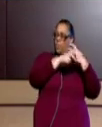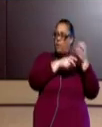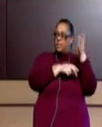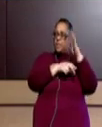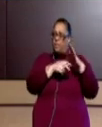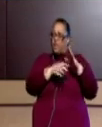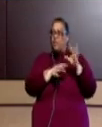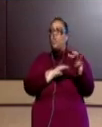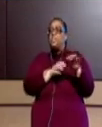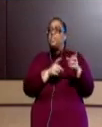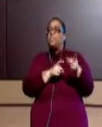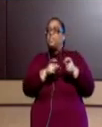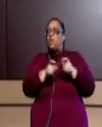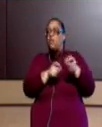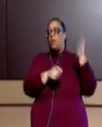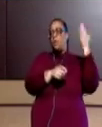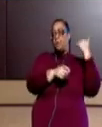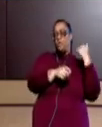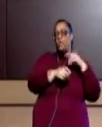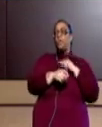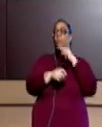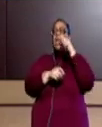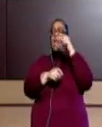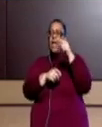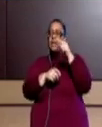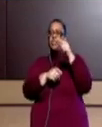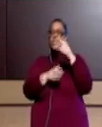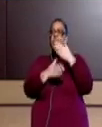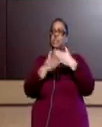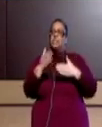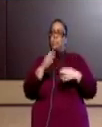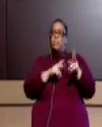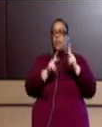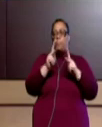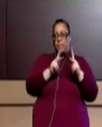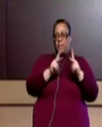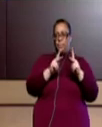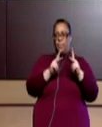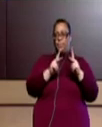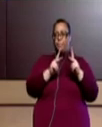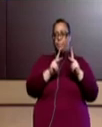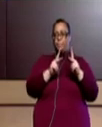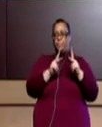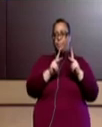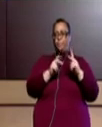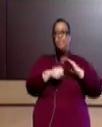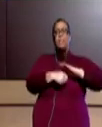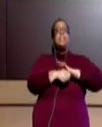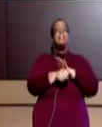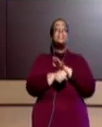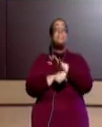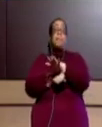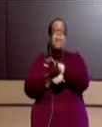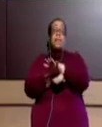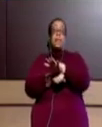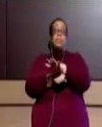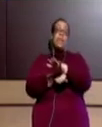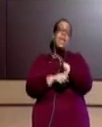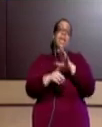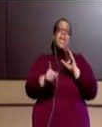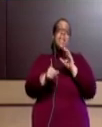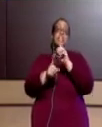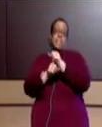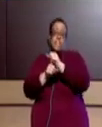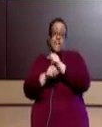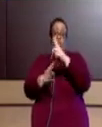never dealt with. So we are actually some of the people that this pandemic is preying on. And what